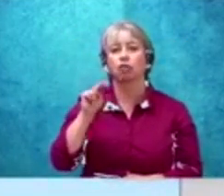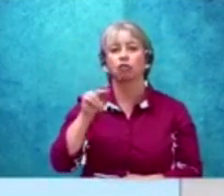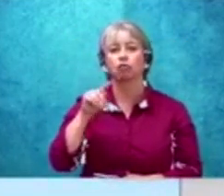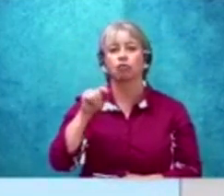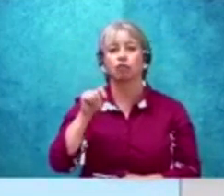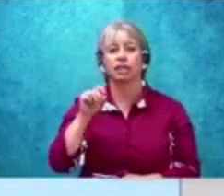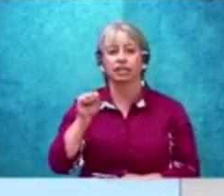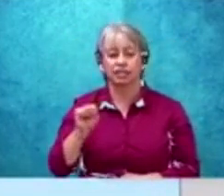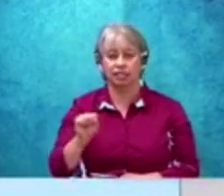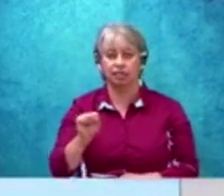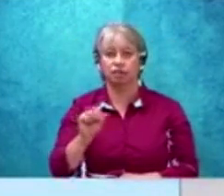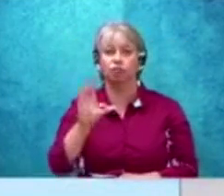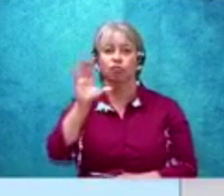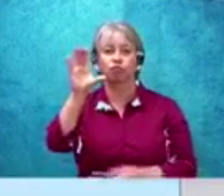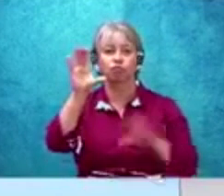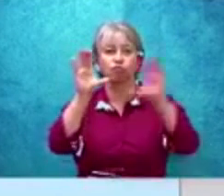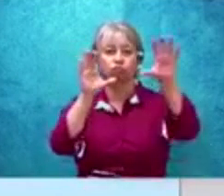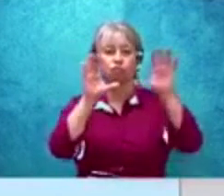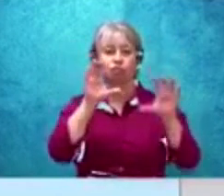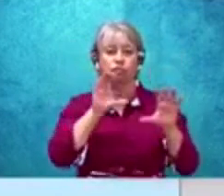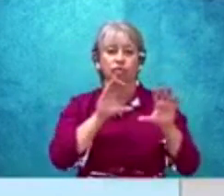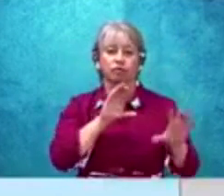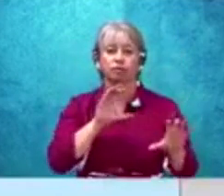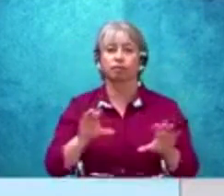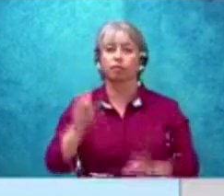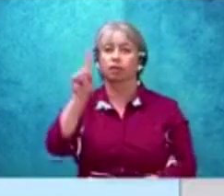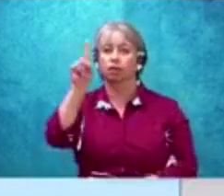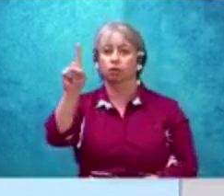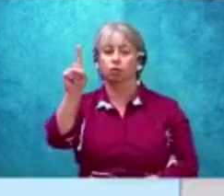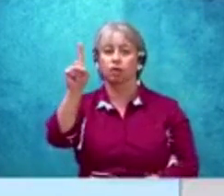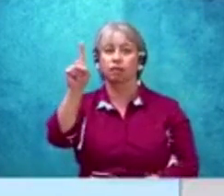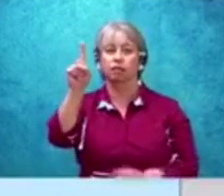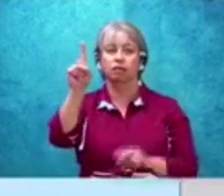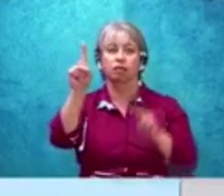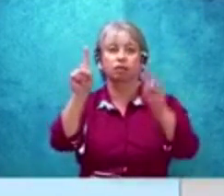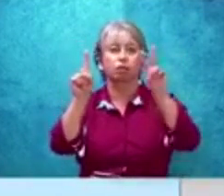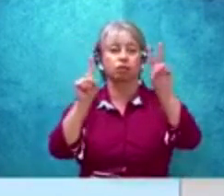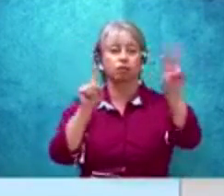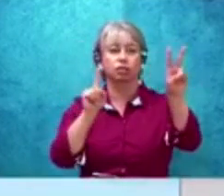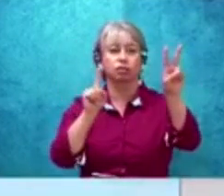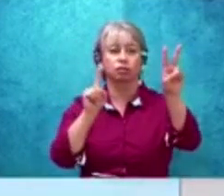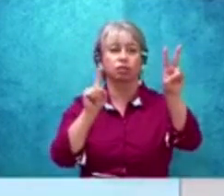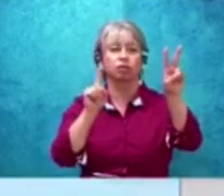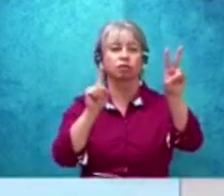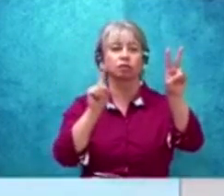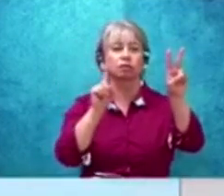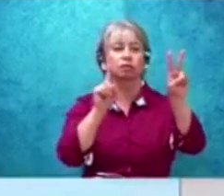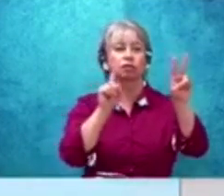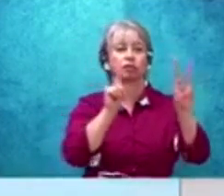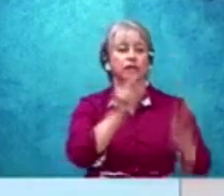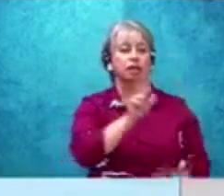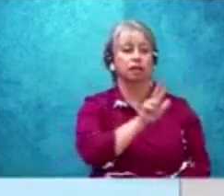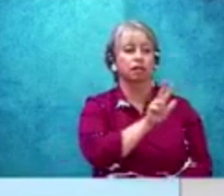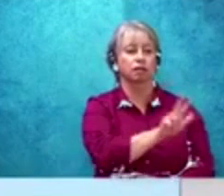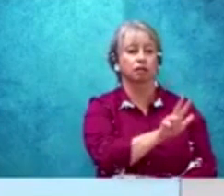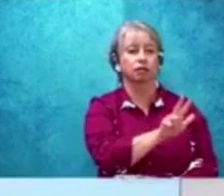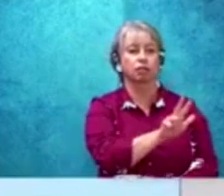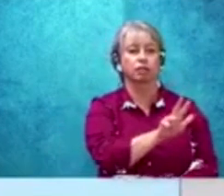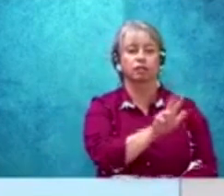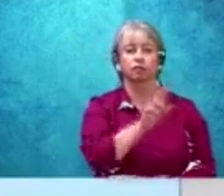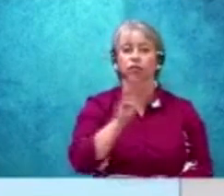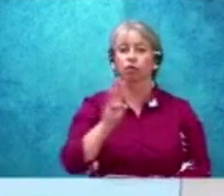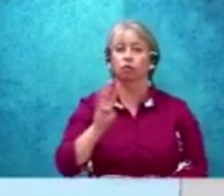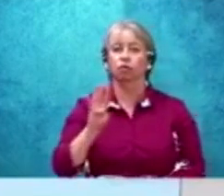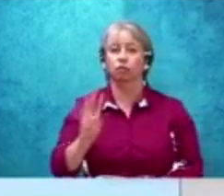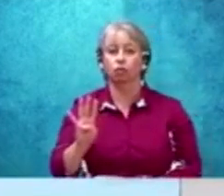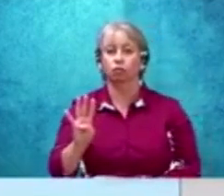four quadrants. Quadrant 1, quadrant 2, quadrant 3, and